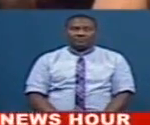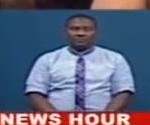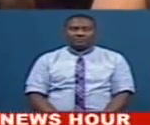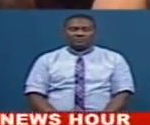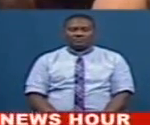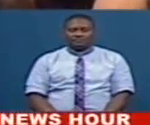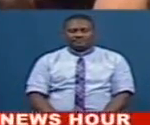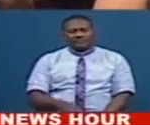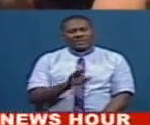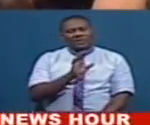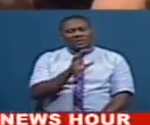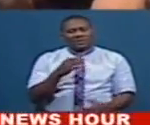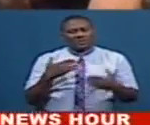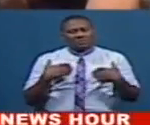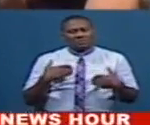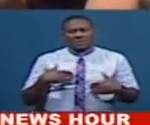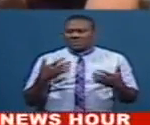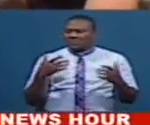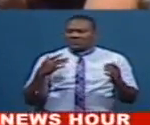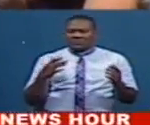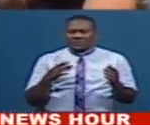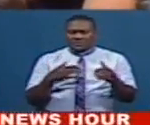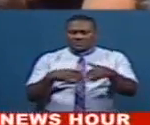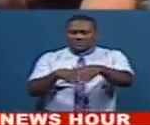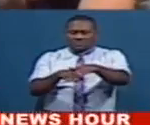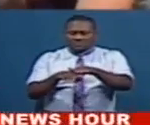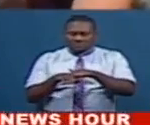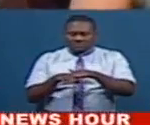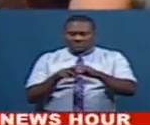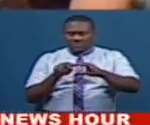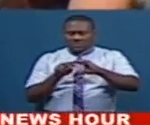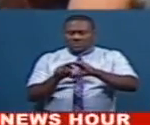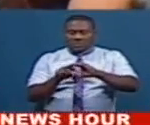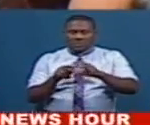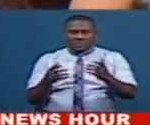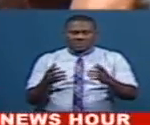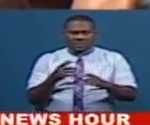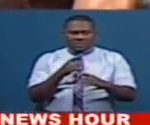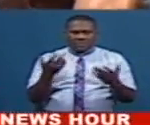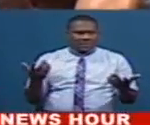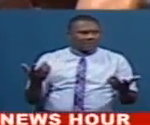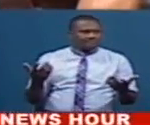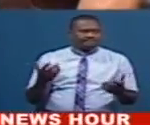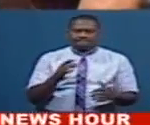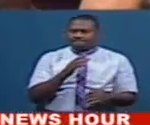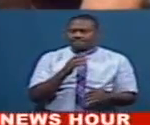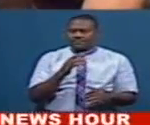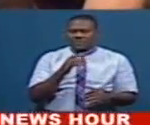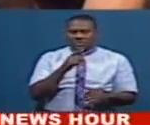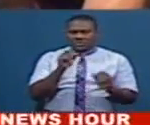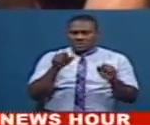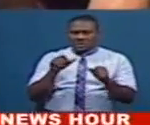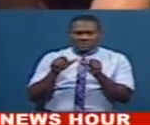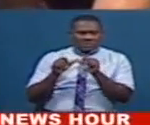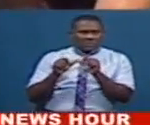your body. Your soul, spirit, and unique ability to unite all the soul with